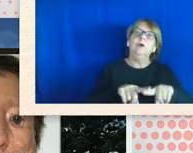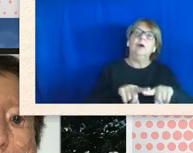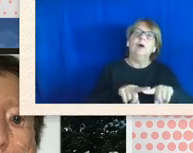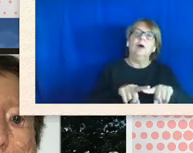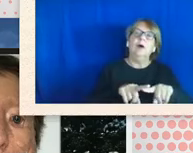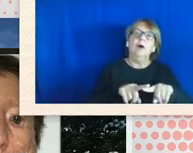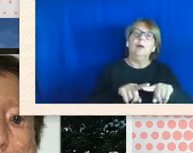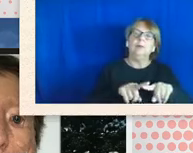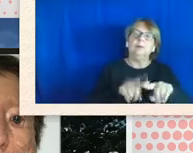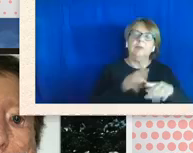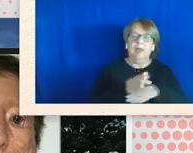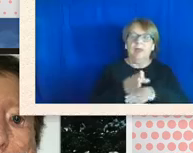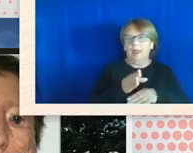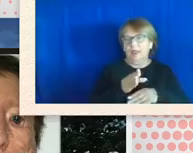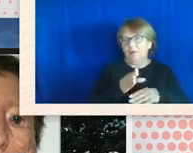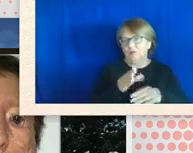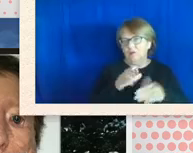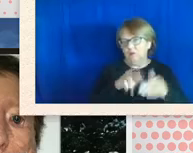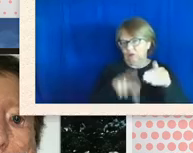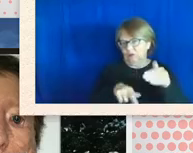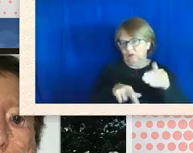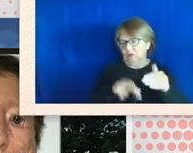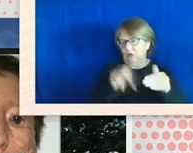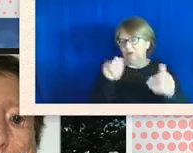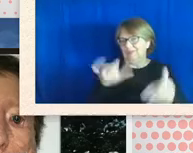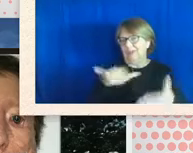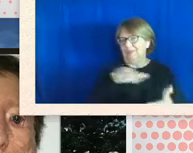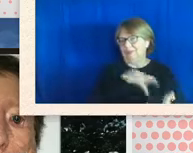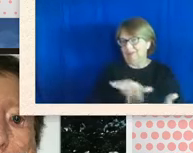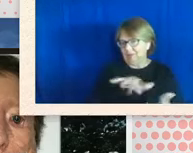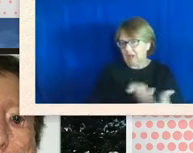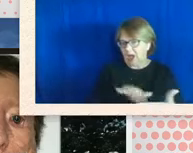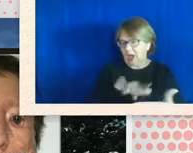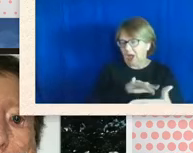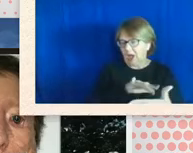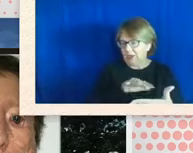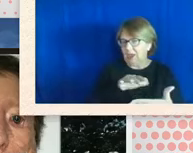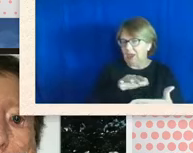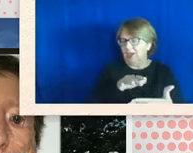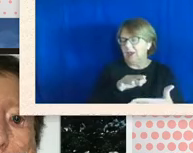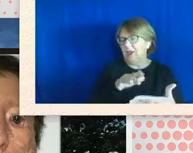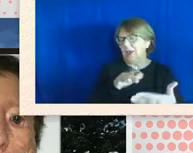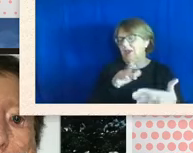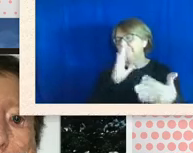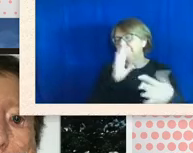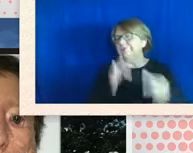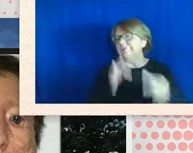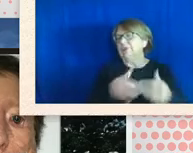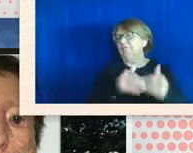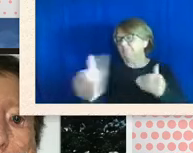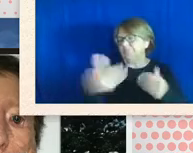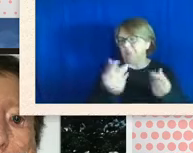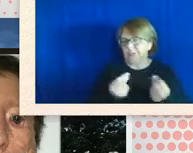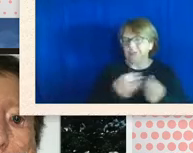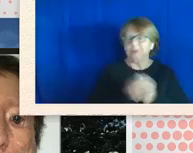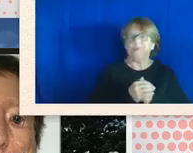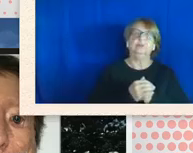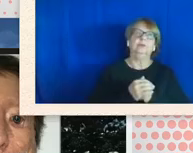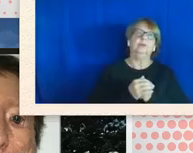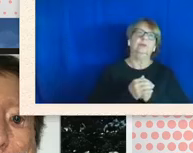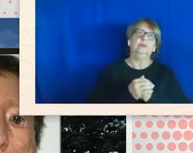the results of the study and so forth. So that's basically the summary of